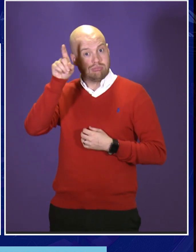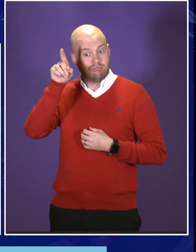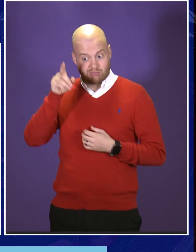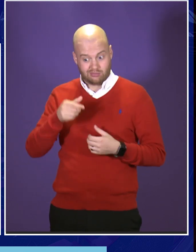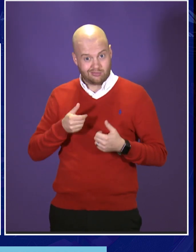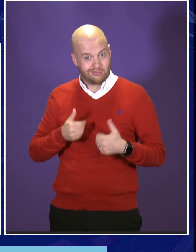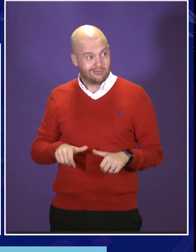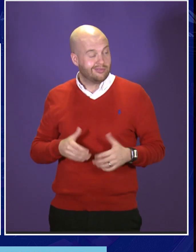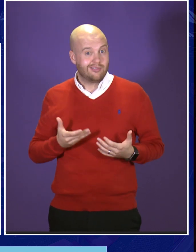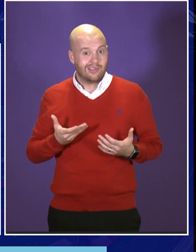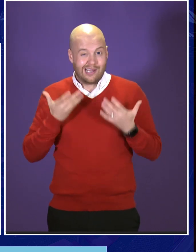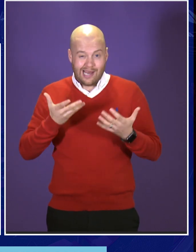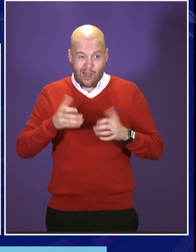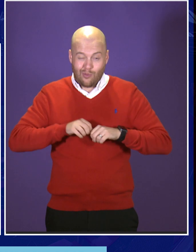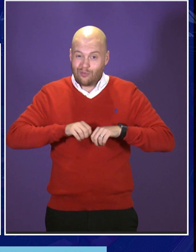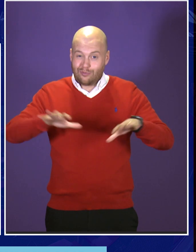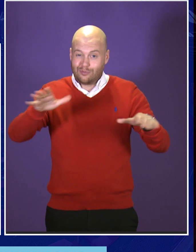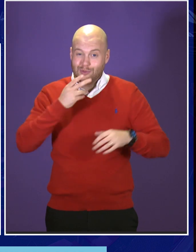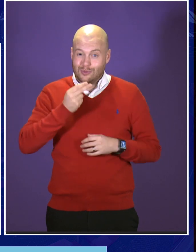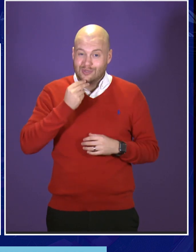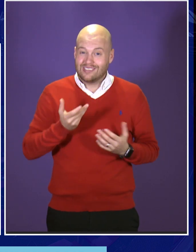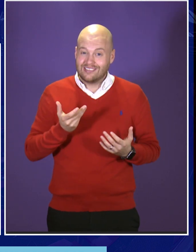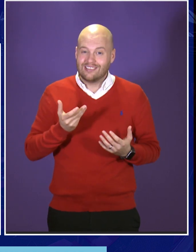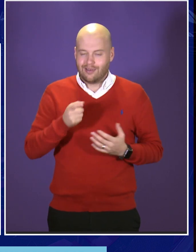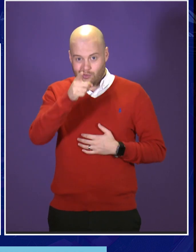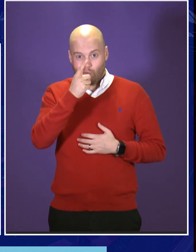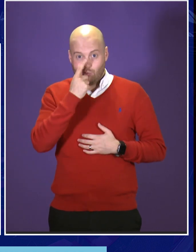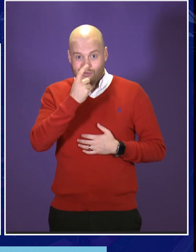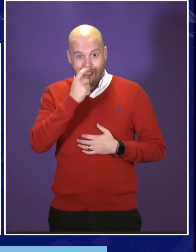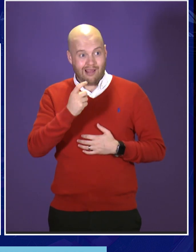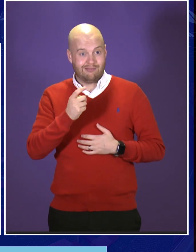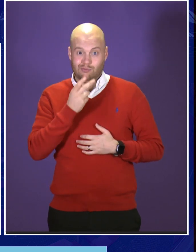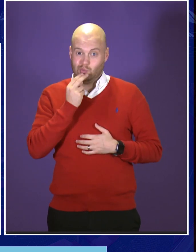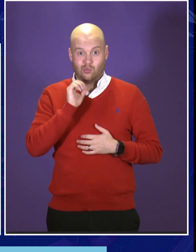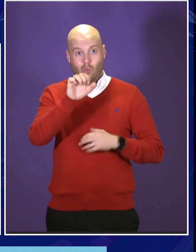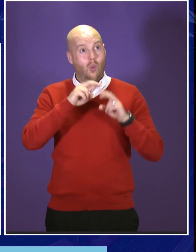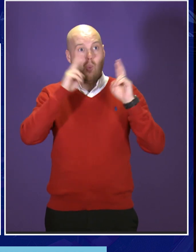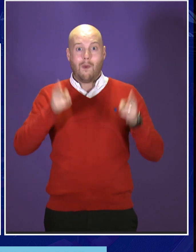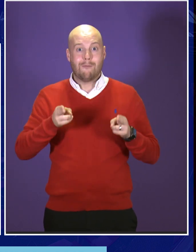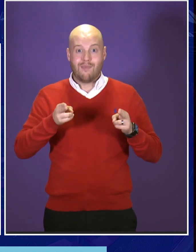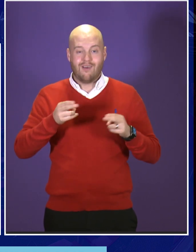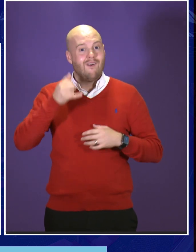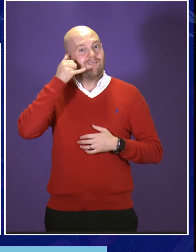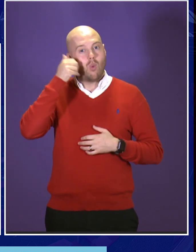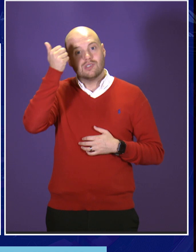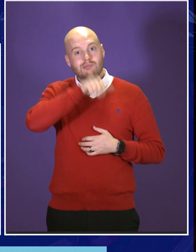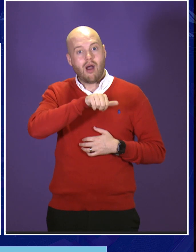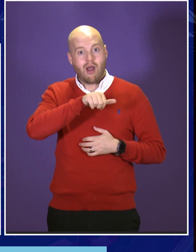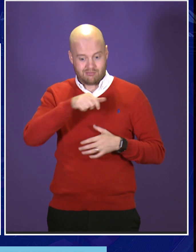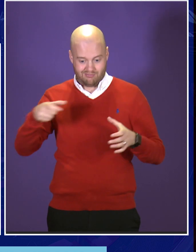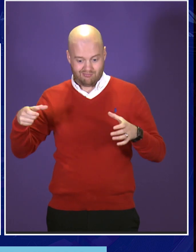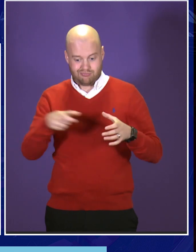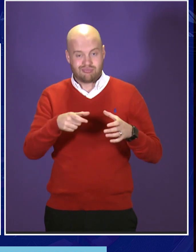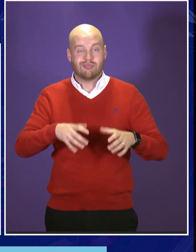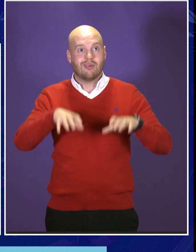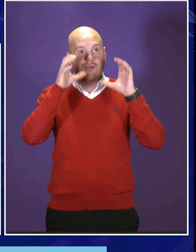to, you slot in your smartphone and you can have a VR experience from the comfort of your home. We've thought a lot about the applications of